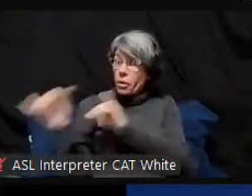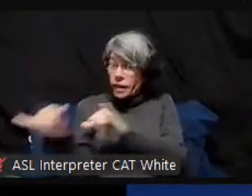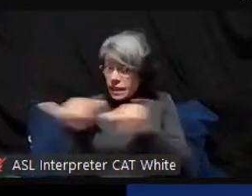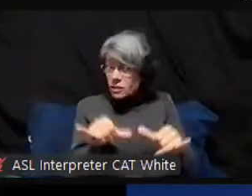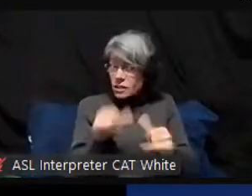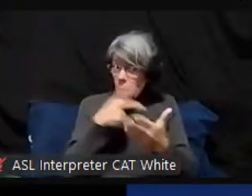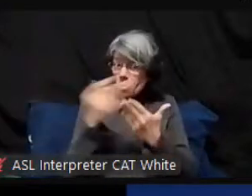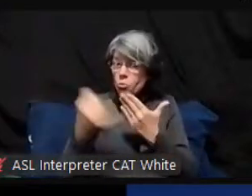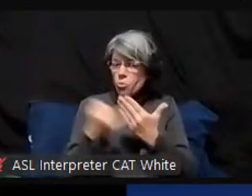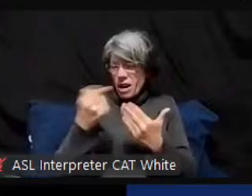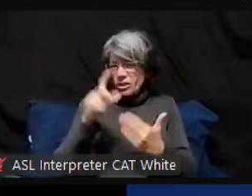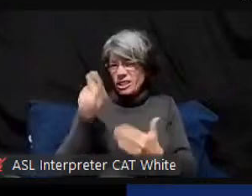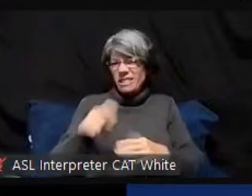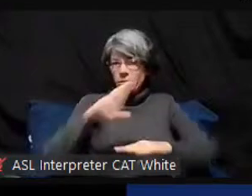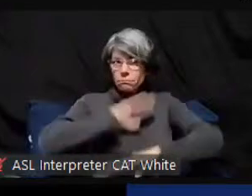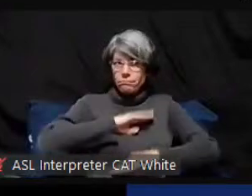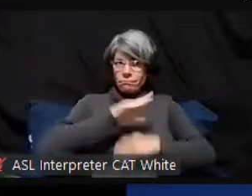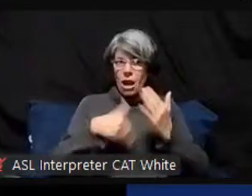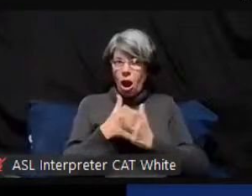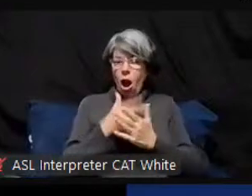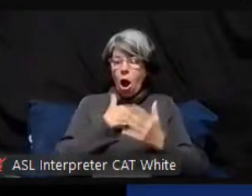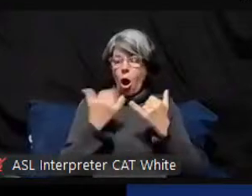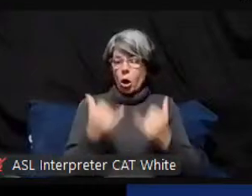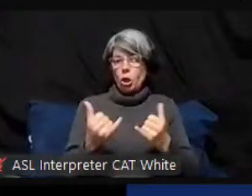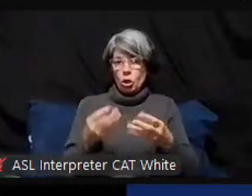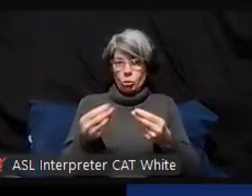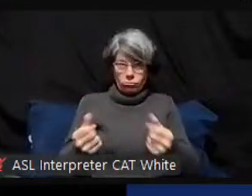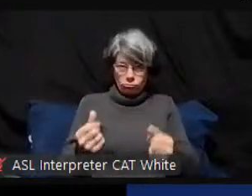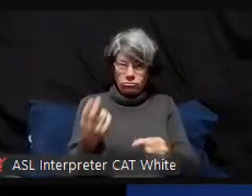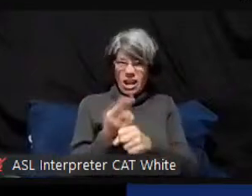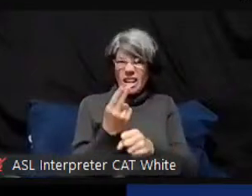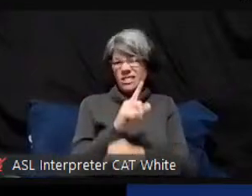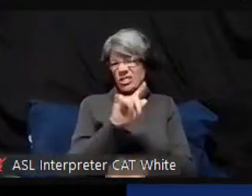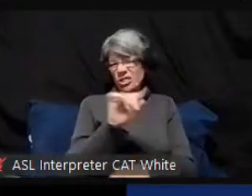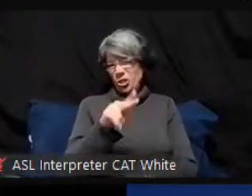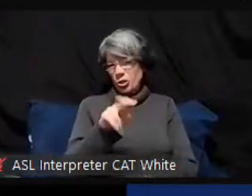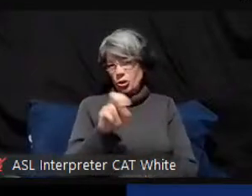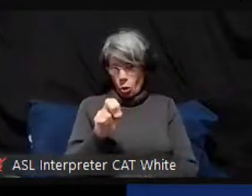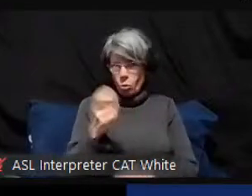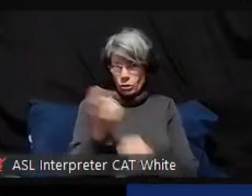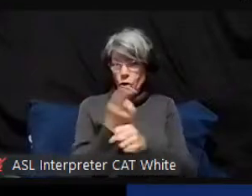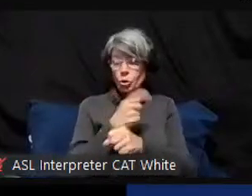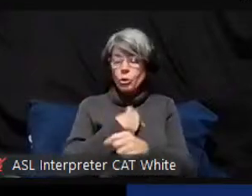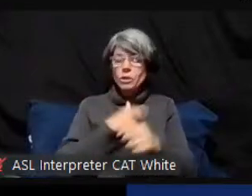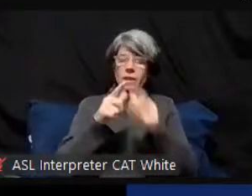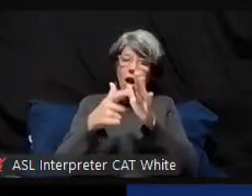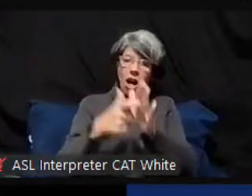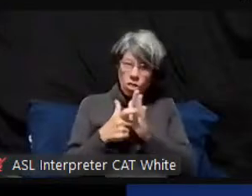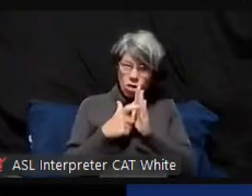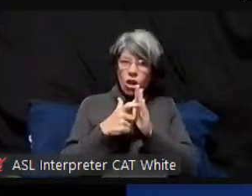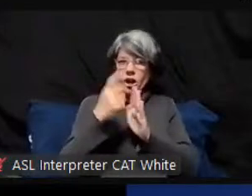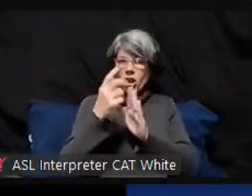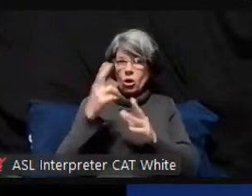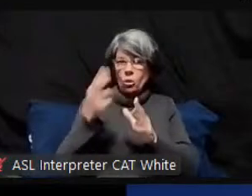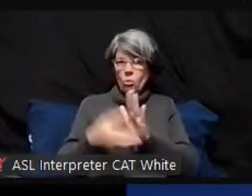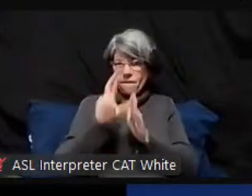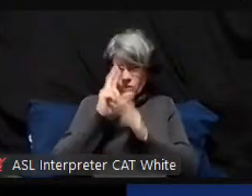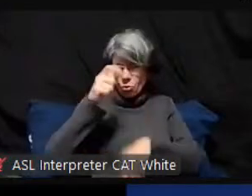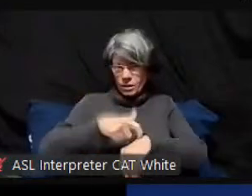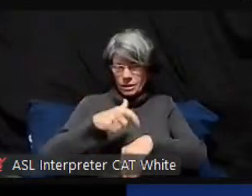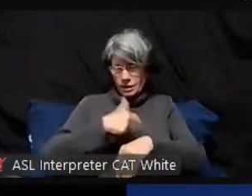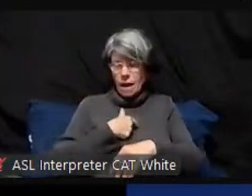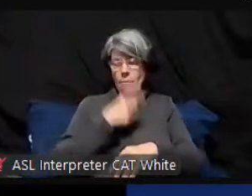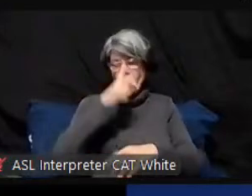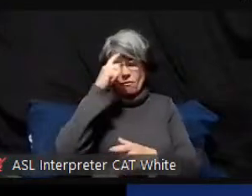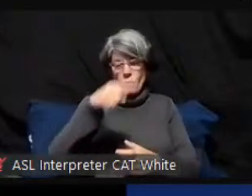projects will need to meet all current land use and zoning regulations, which may result in longer review timelines when compared to like for like